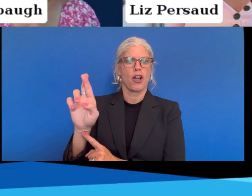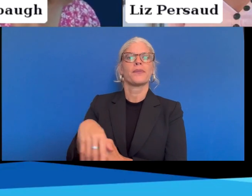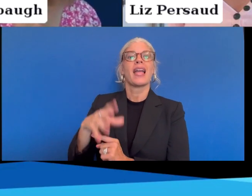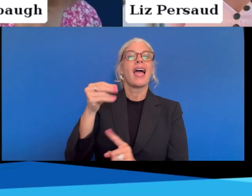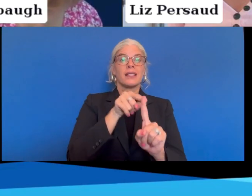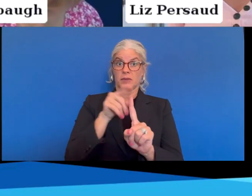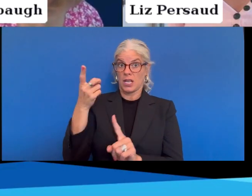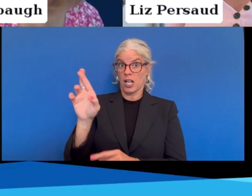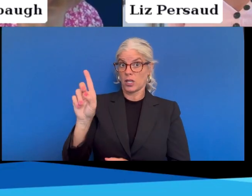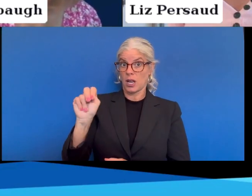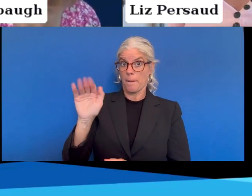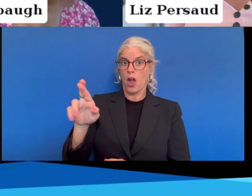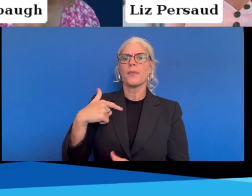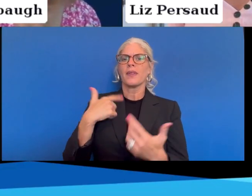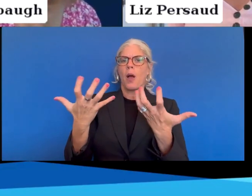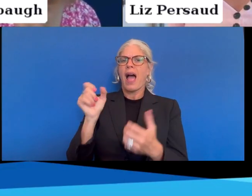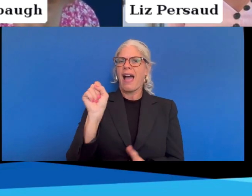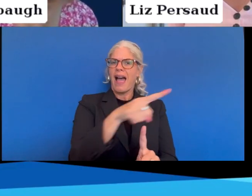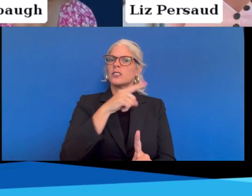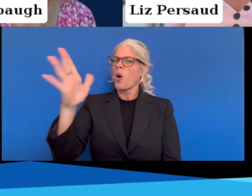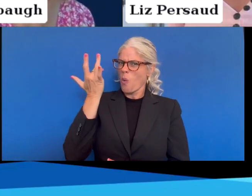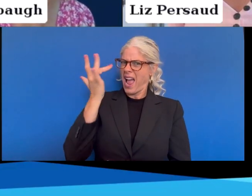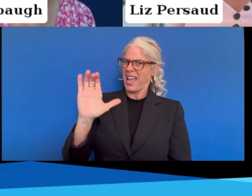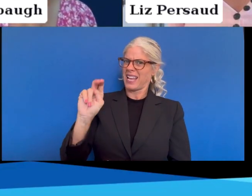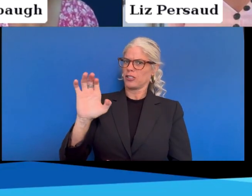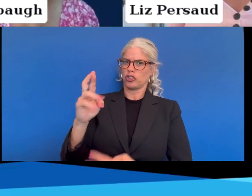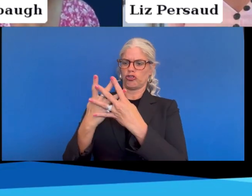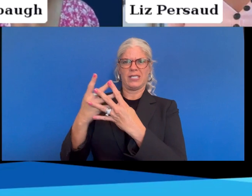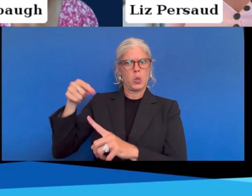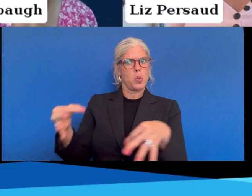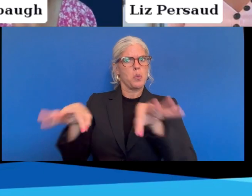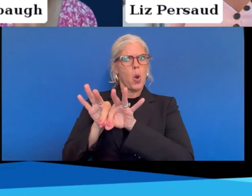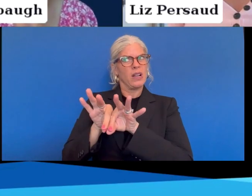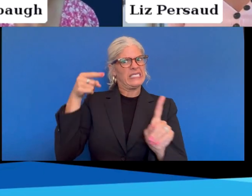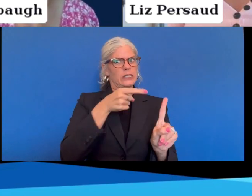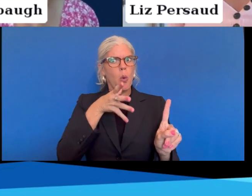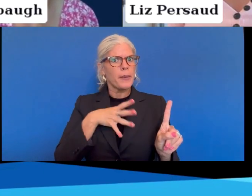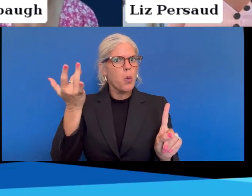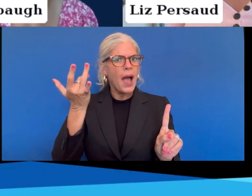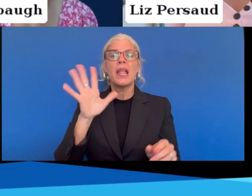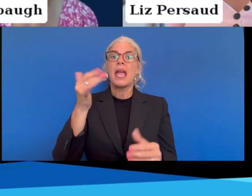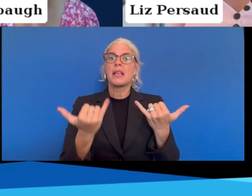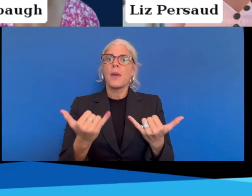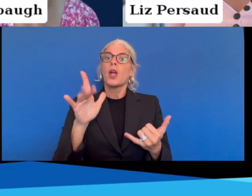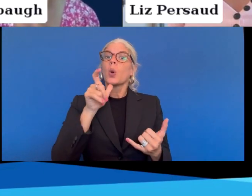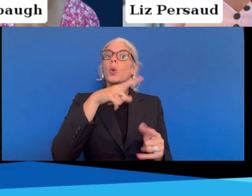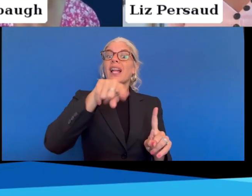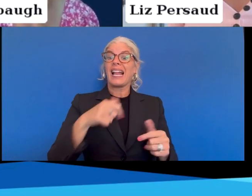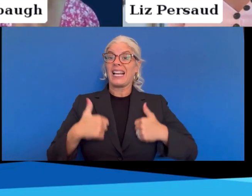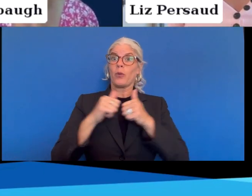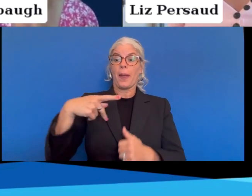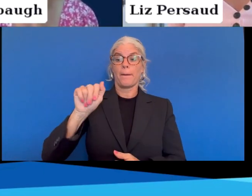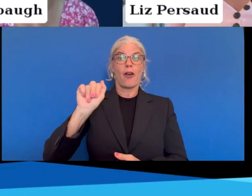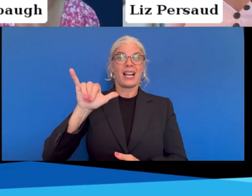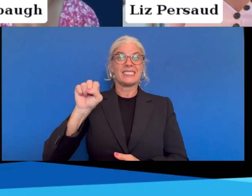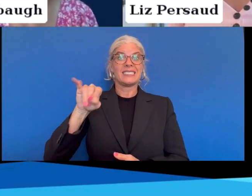Dunbar. And Dr. Dunbar, I did want to ask why are cancer screenings so important for women, and in particular those who